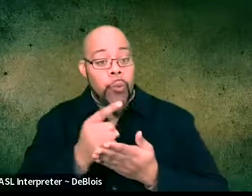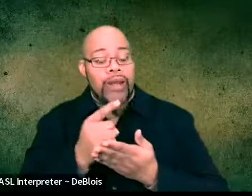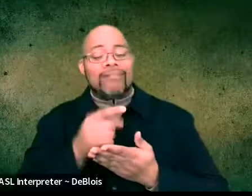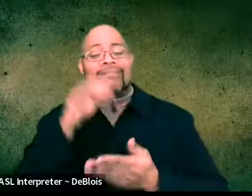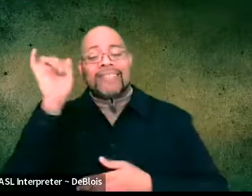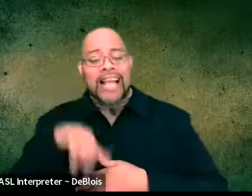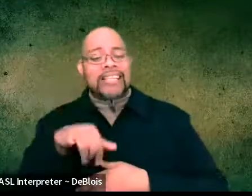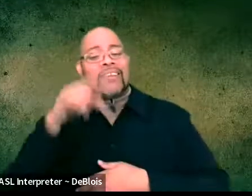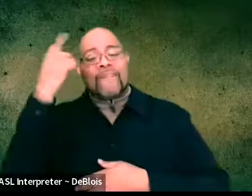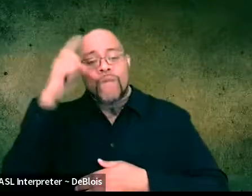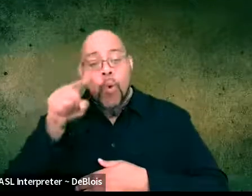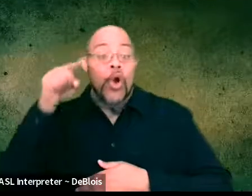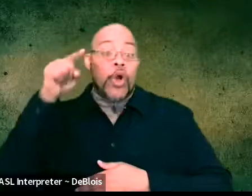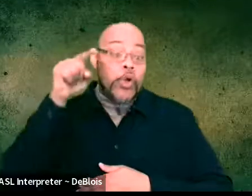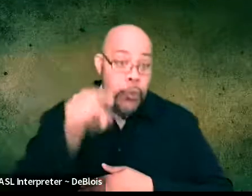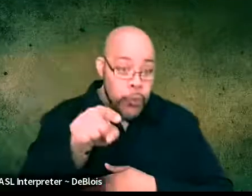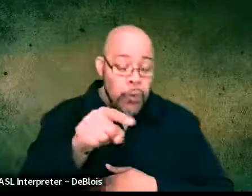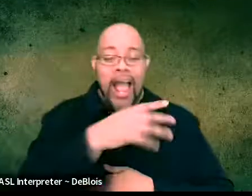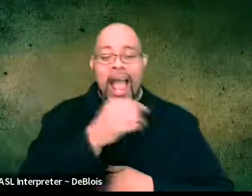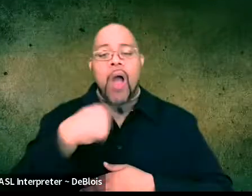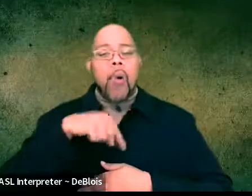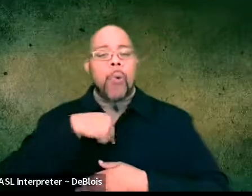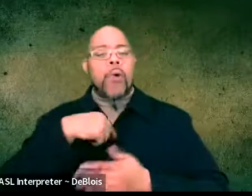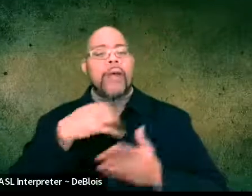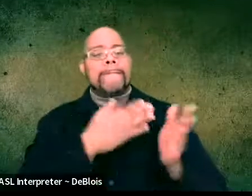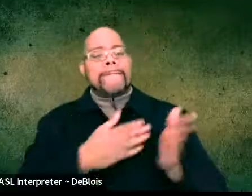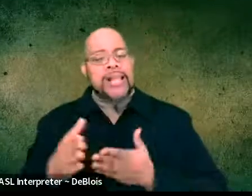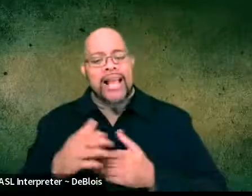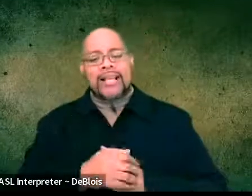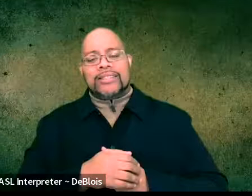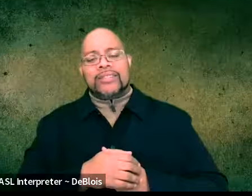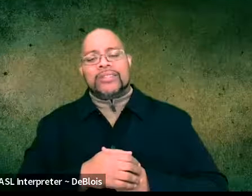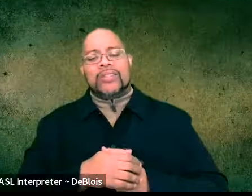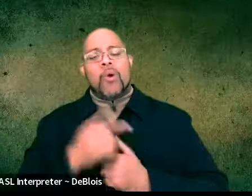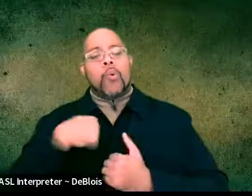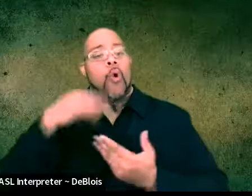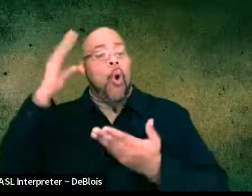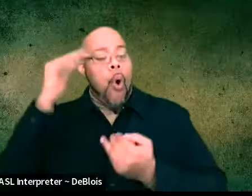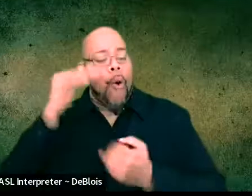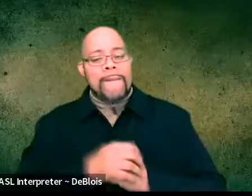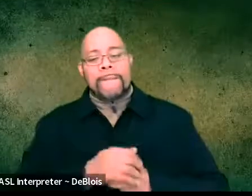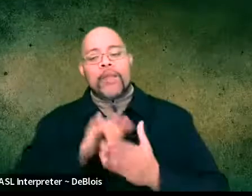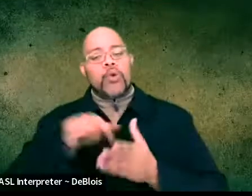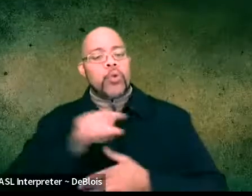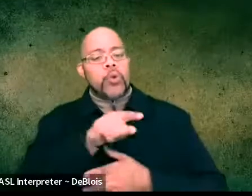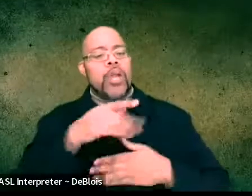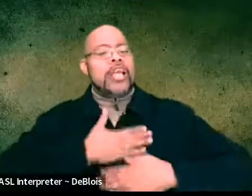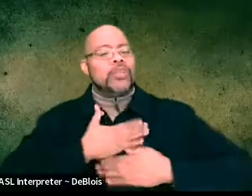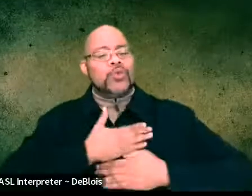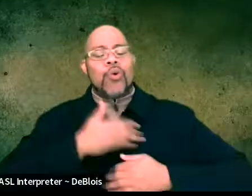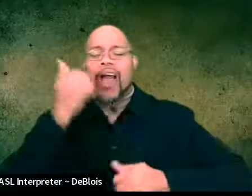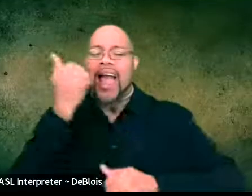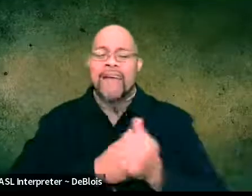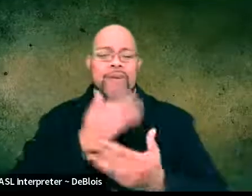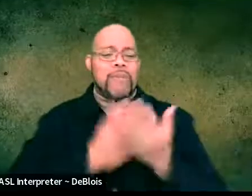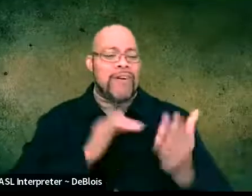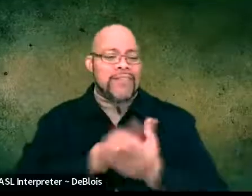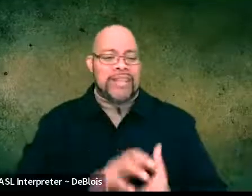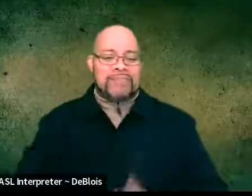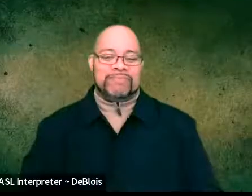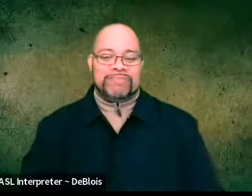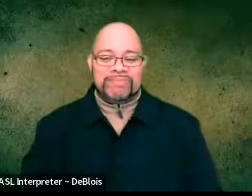is for you. And we plan it, and we hope that you all enjoy every aspect of it.